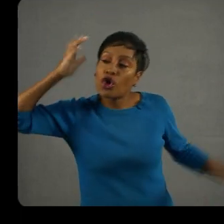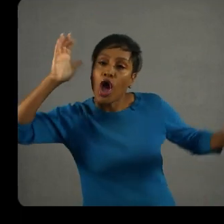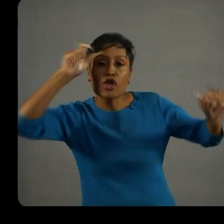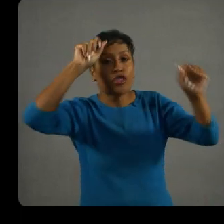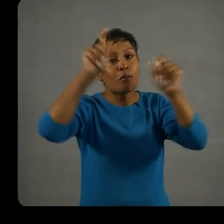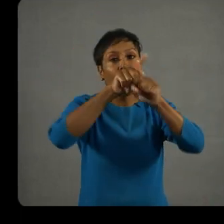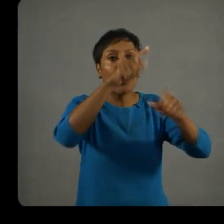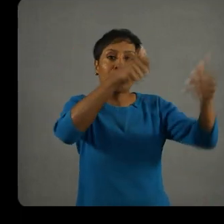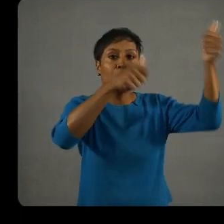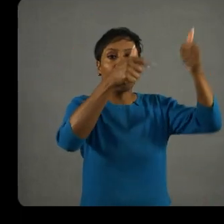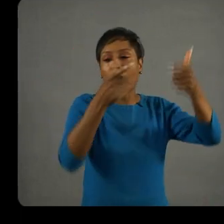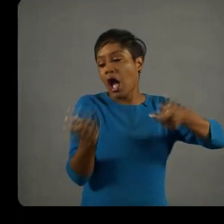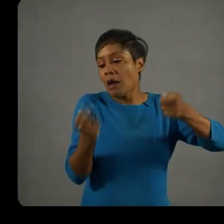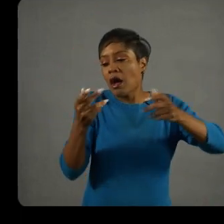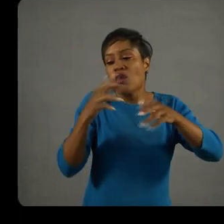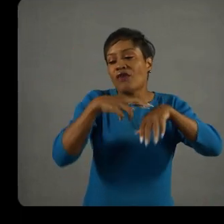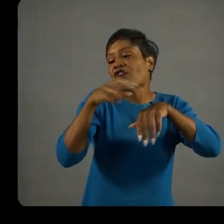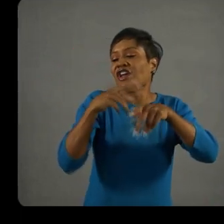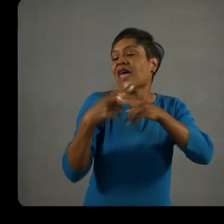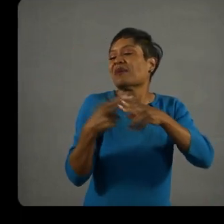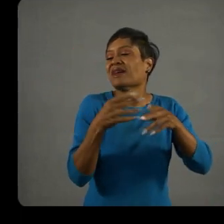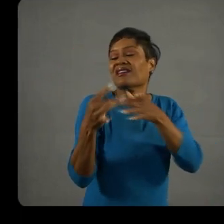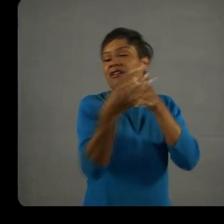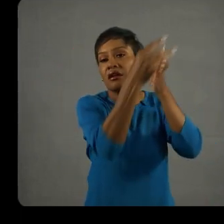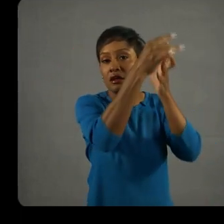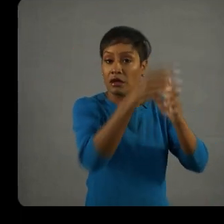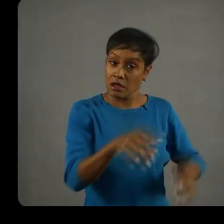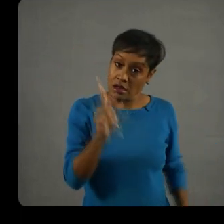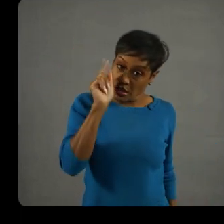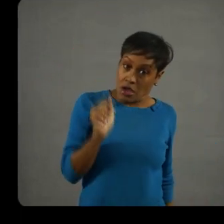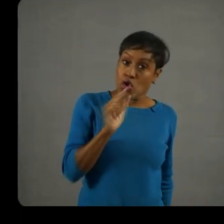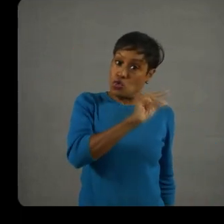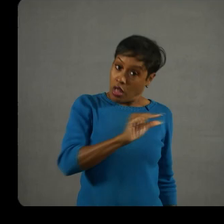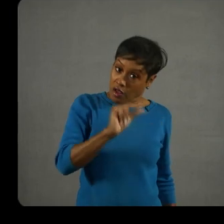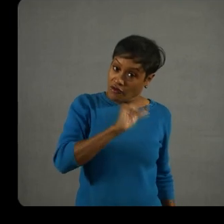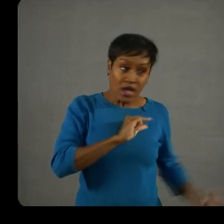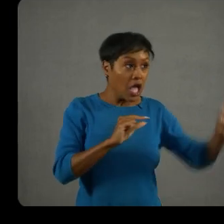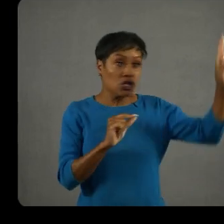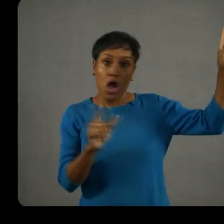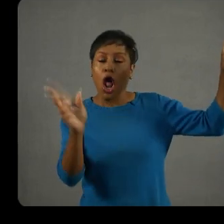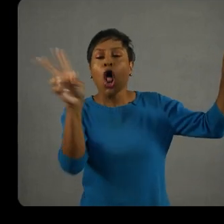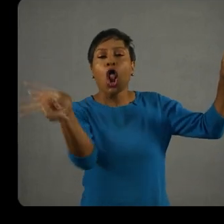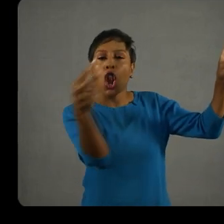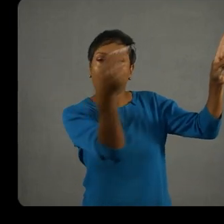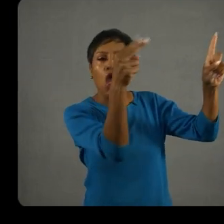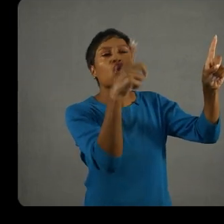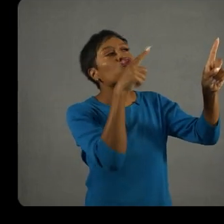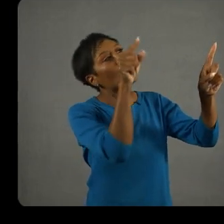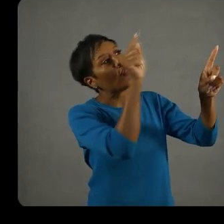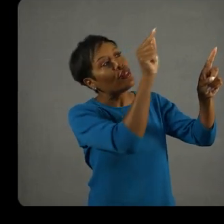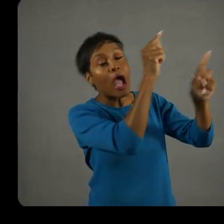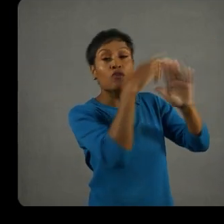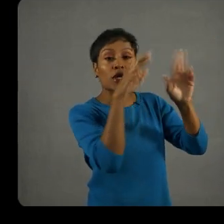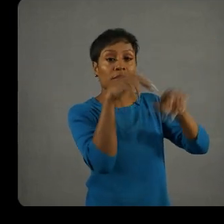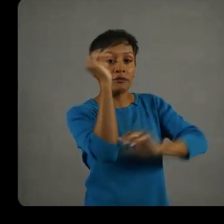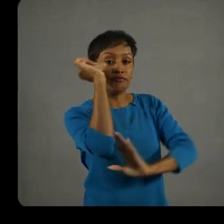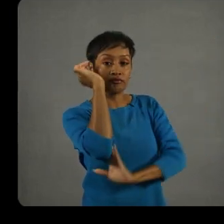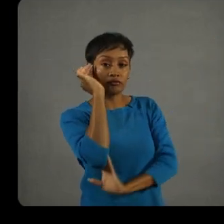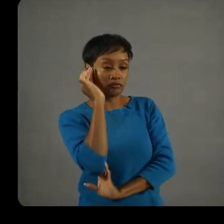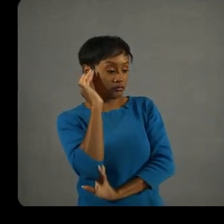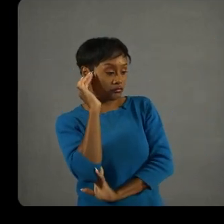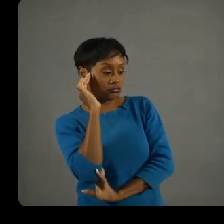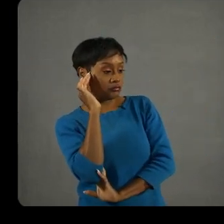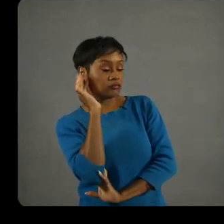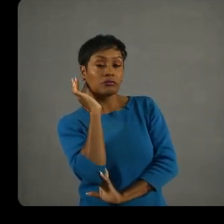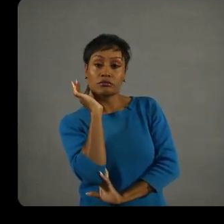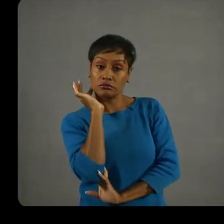that also got them through a referral system. And if we want to talk about qualifications, I think we need to revisit some of those resumes.